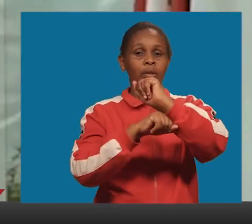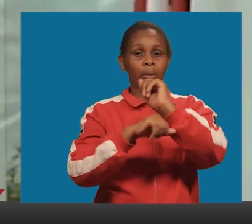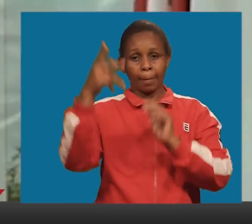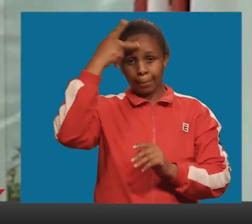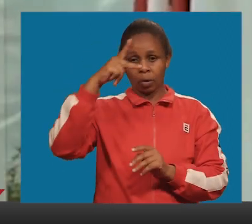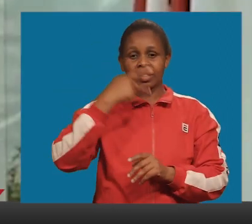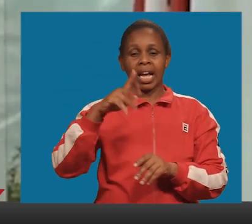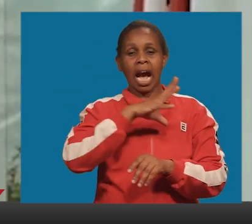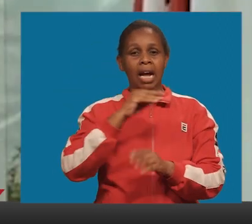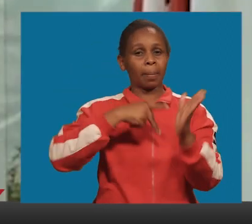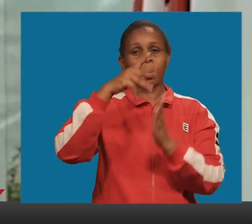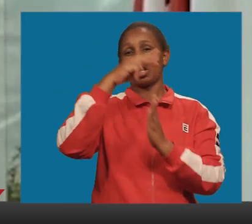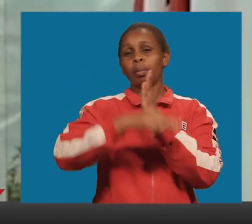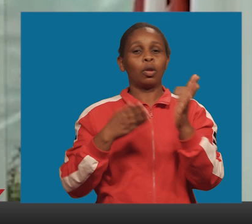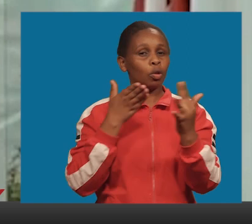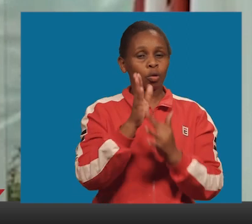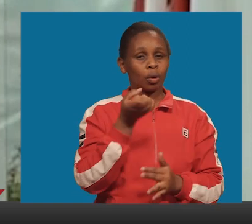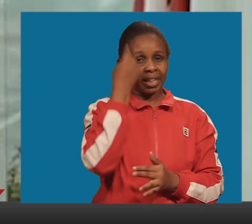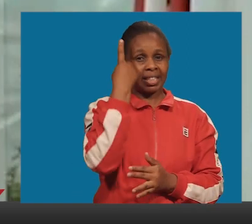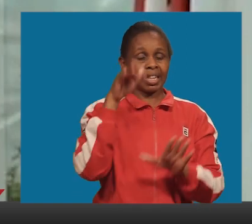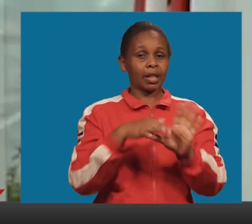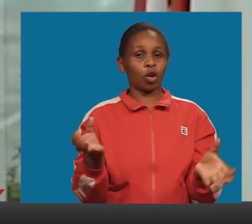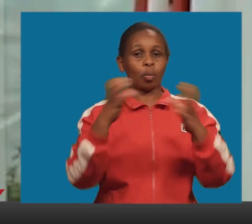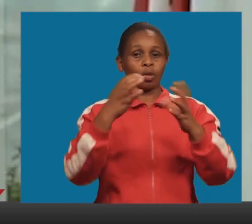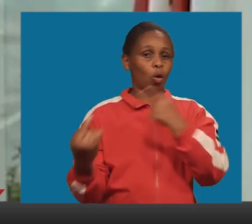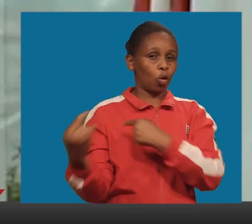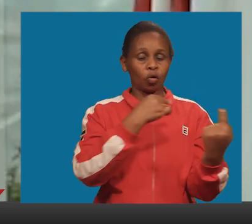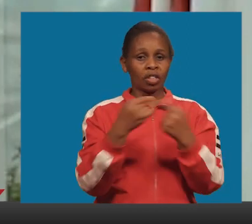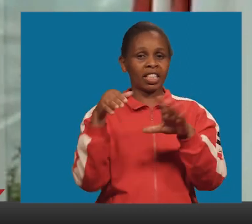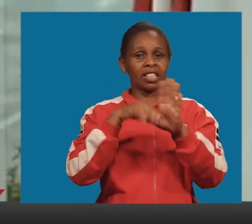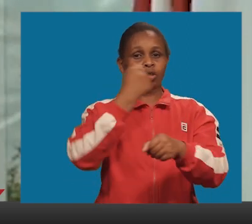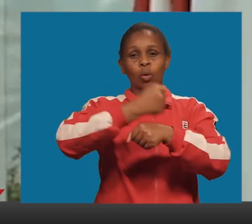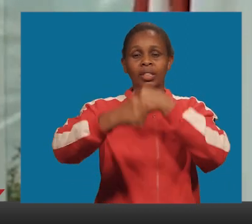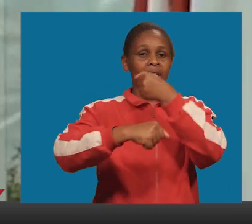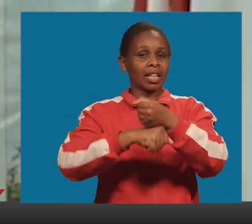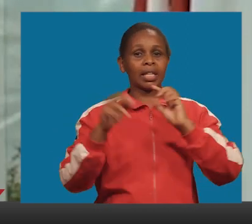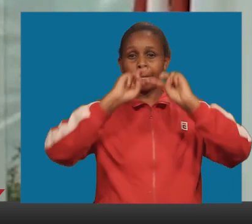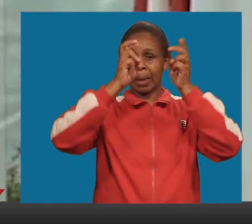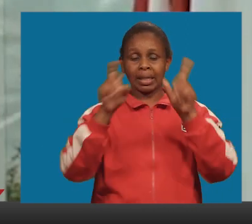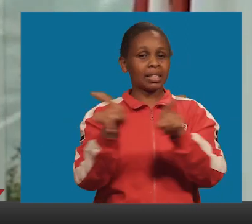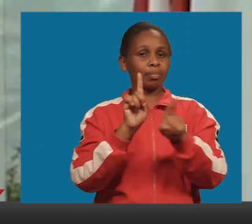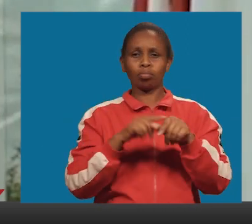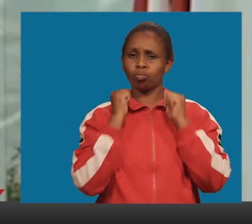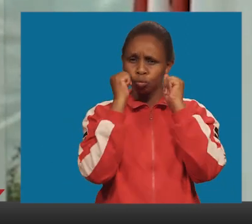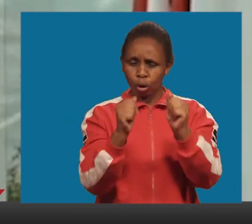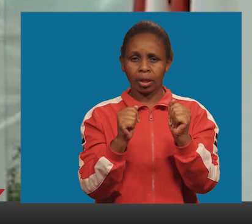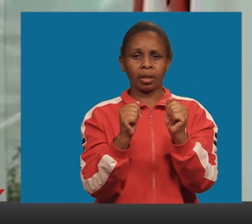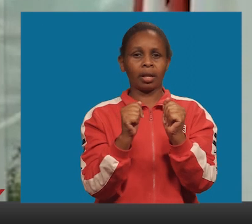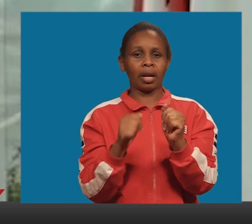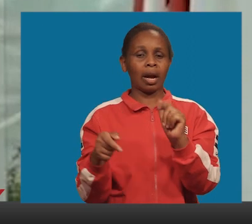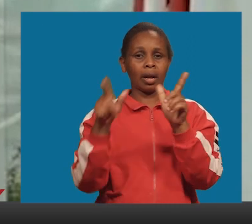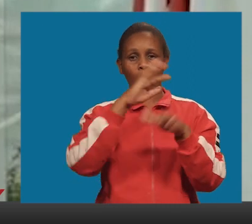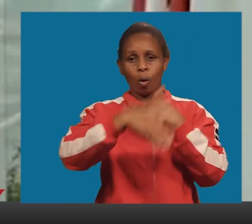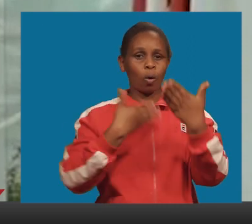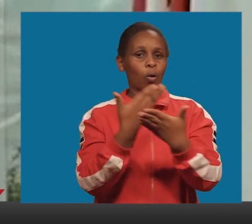effective policy and programming through understanding the local conflict dynamics, structures, and actors. It will strengthen both the formal